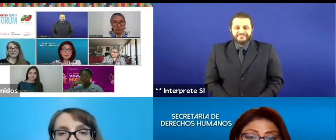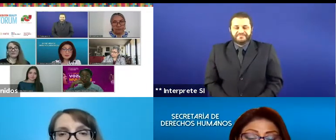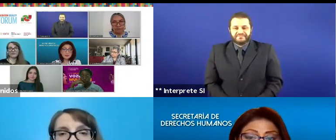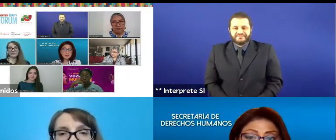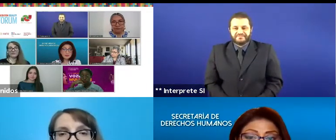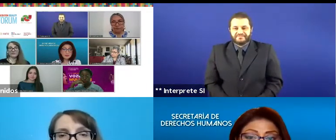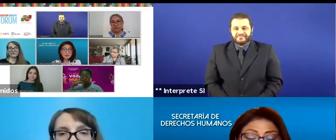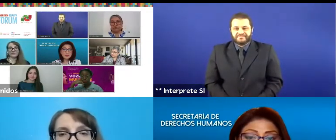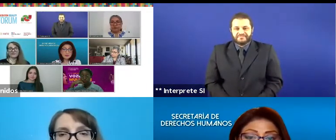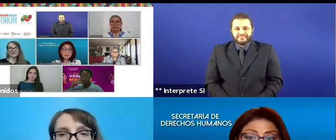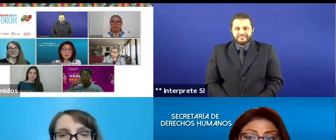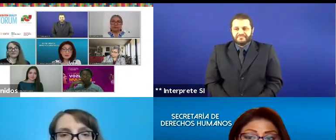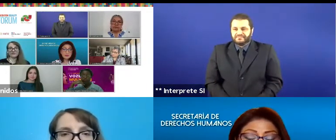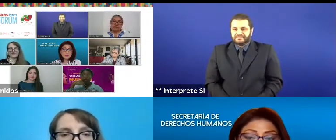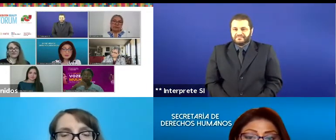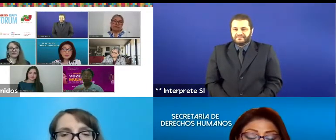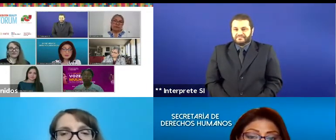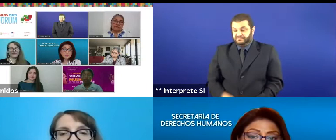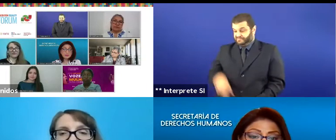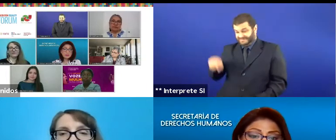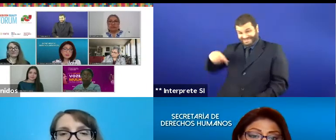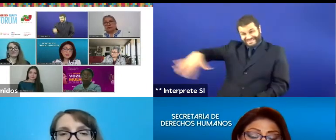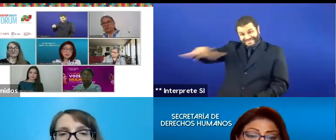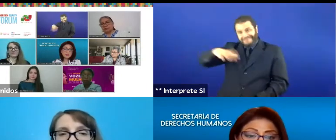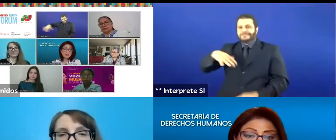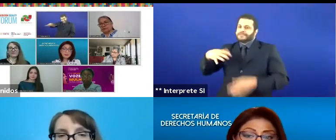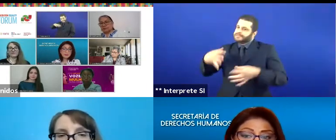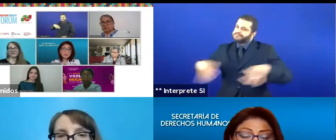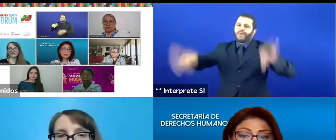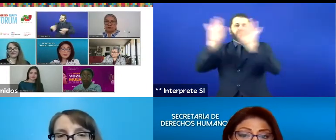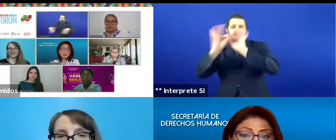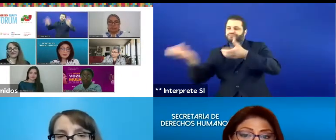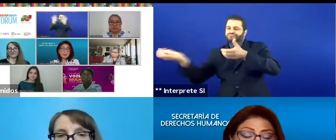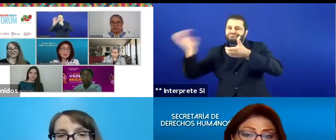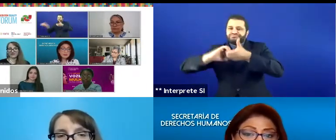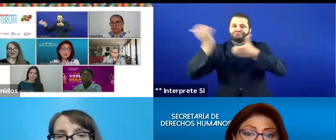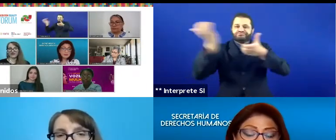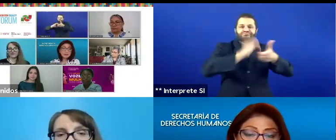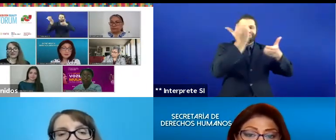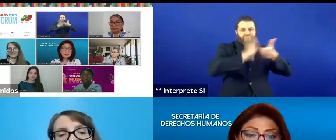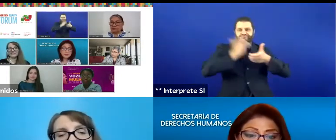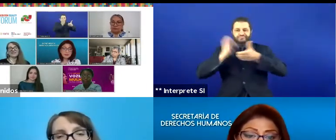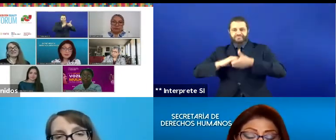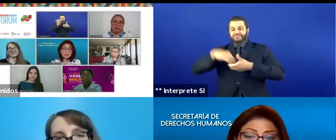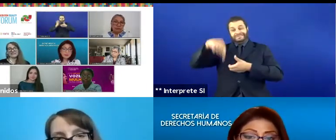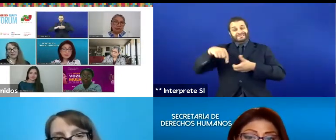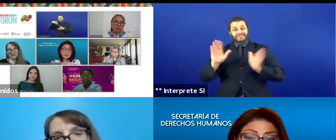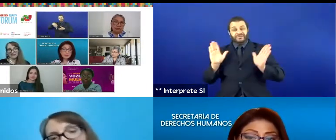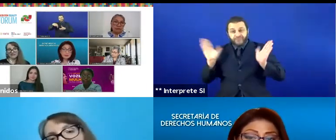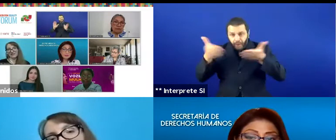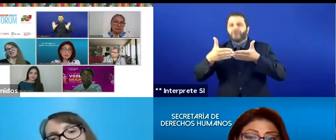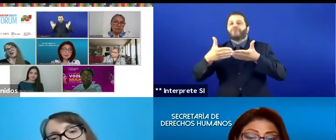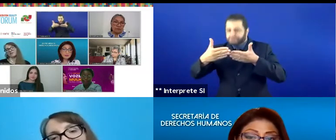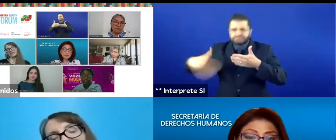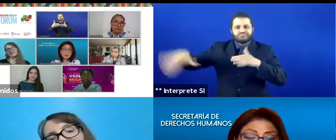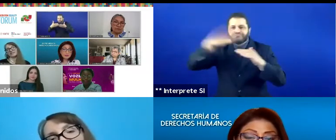Este es el ingrediente secreto que estamos tratando de catalizar con el Foro Generación Igualdad. Bringing together distinct partners around a